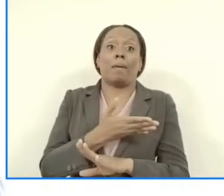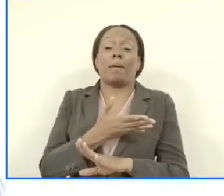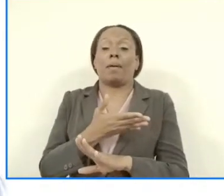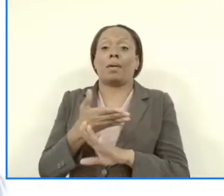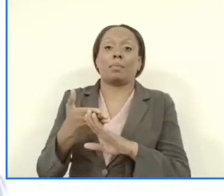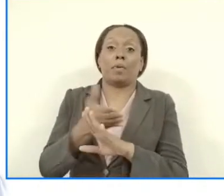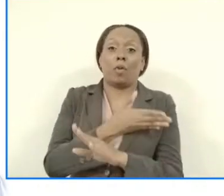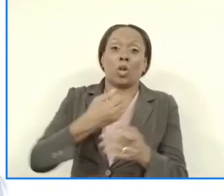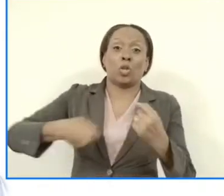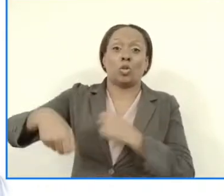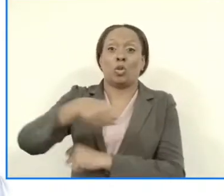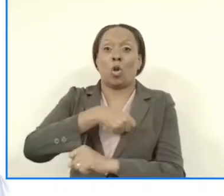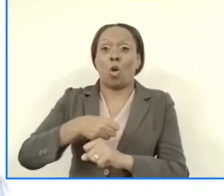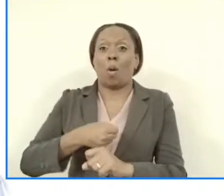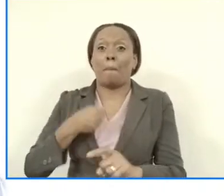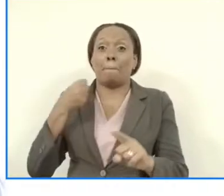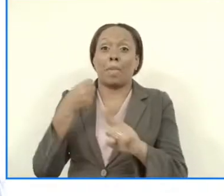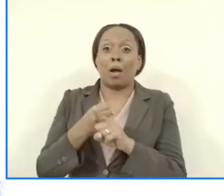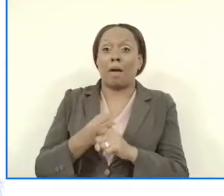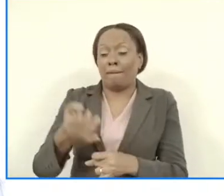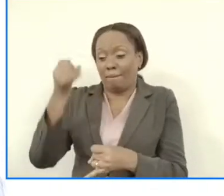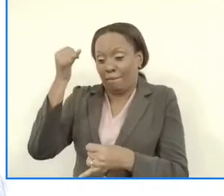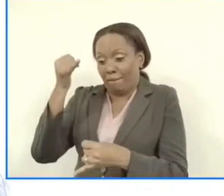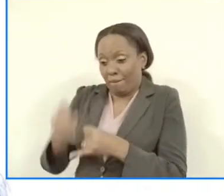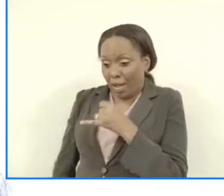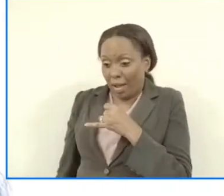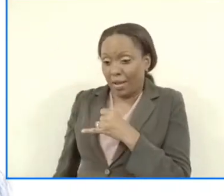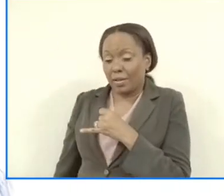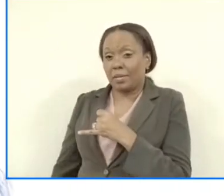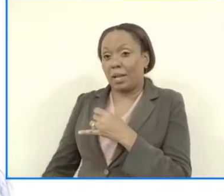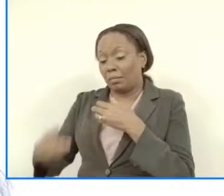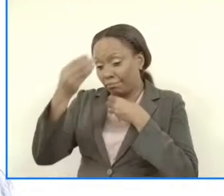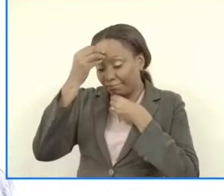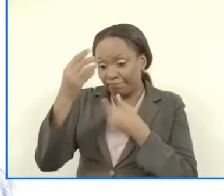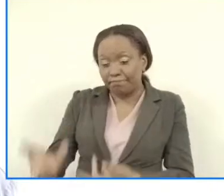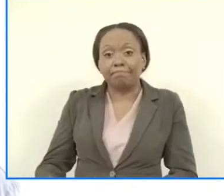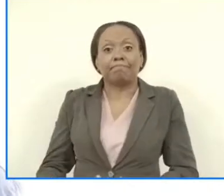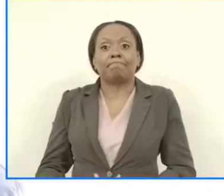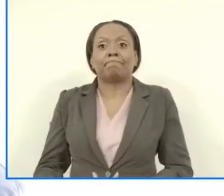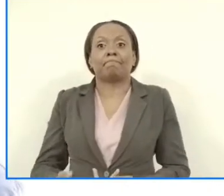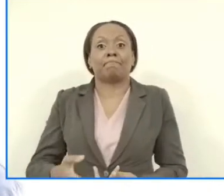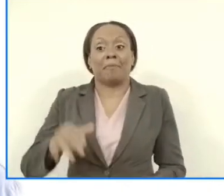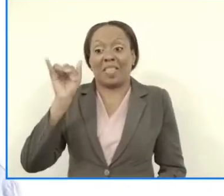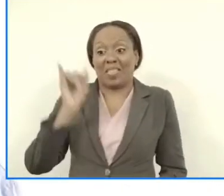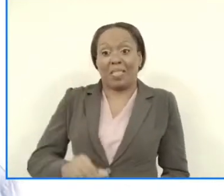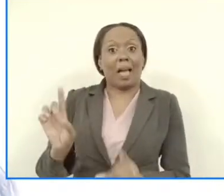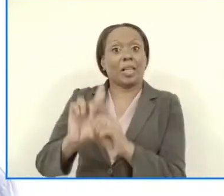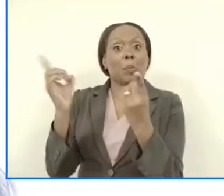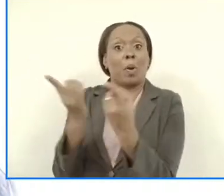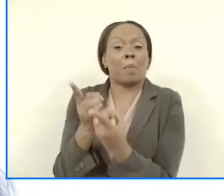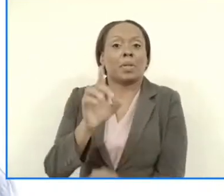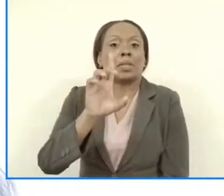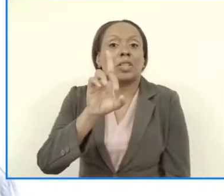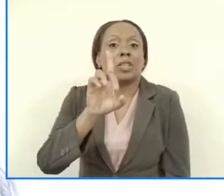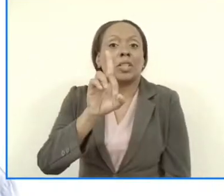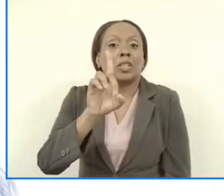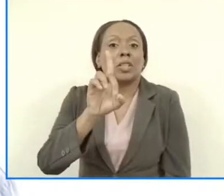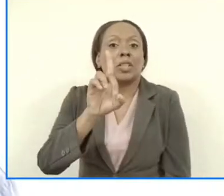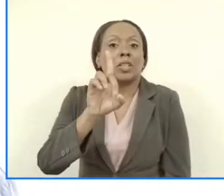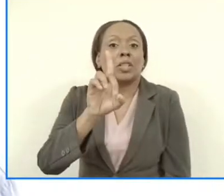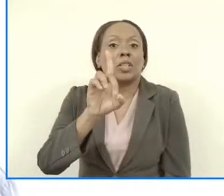morning before, we gave the final instructions to the key agencies. Drainage has already been doing a